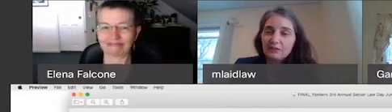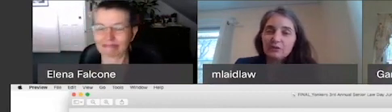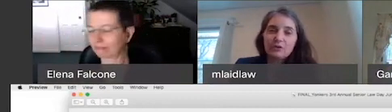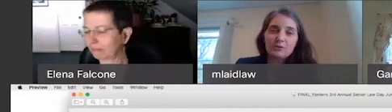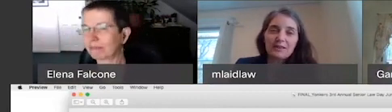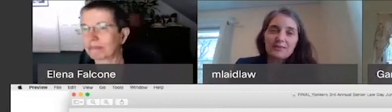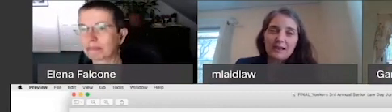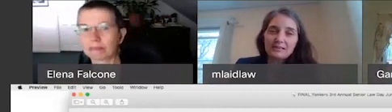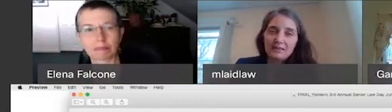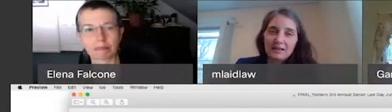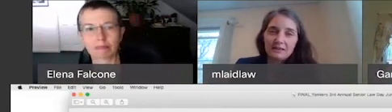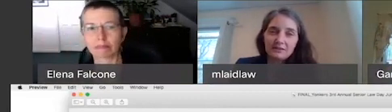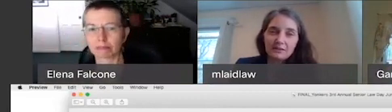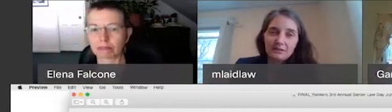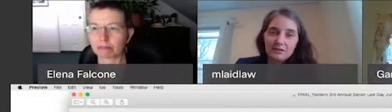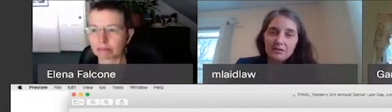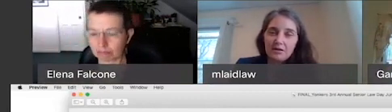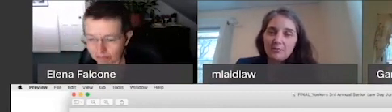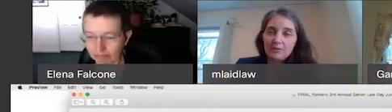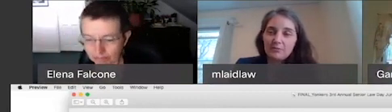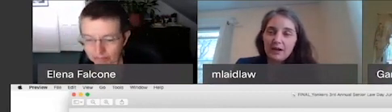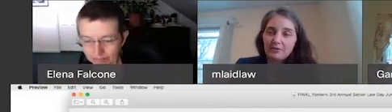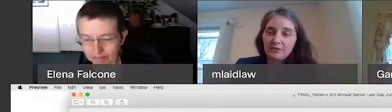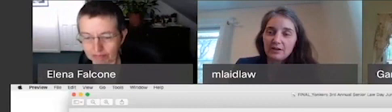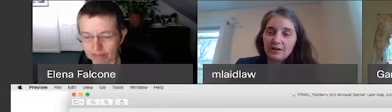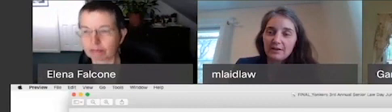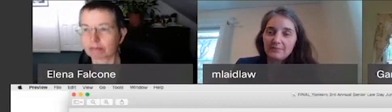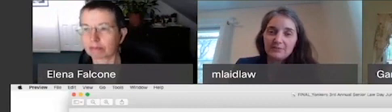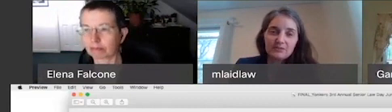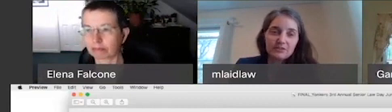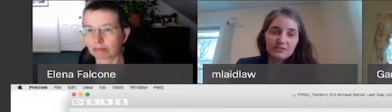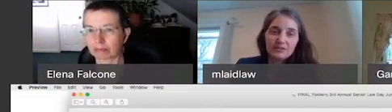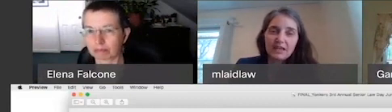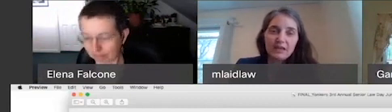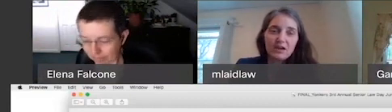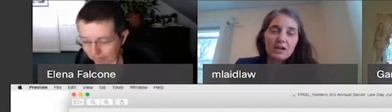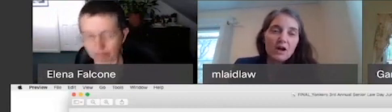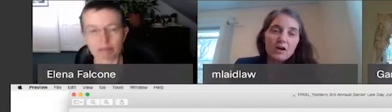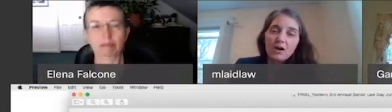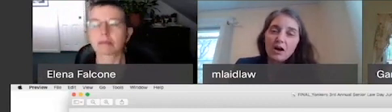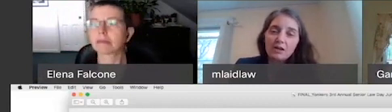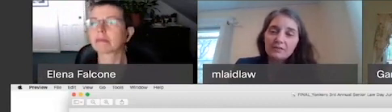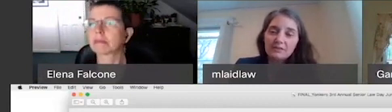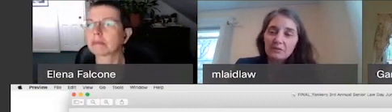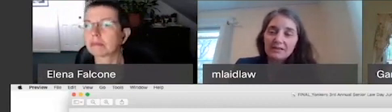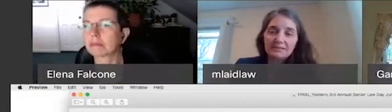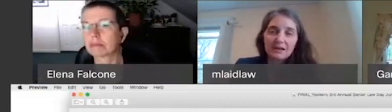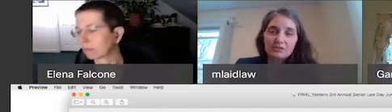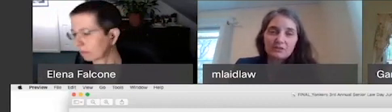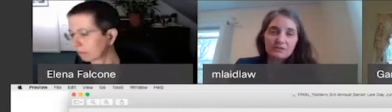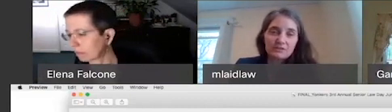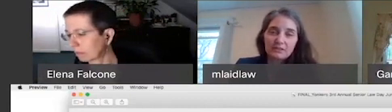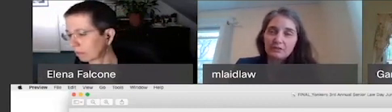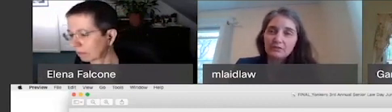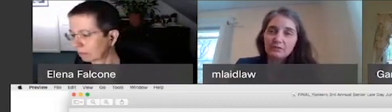if you could go to my last slide. I'll be rather just to say, all of this applies not just